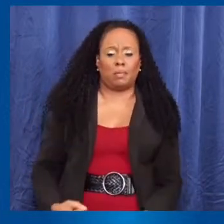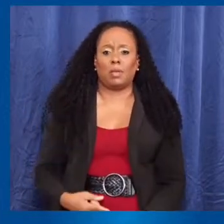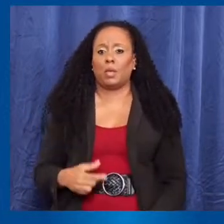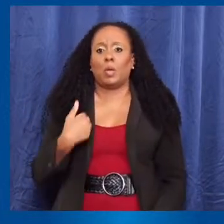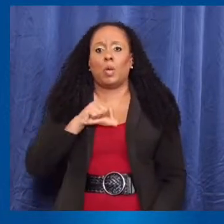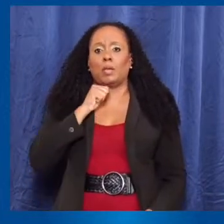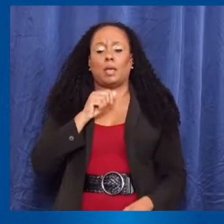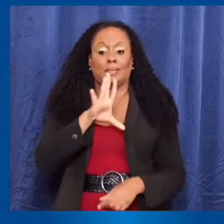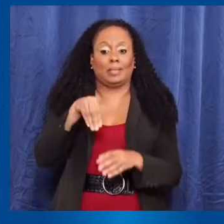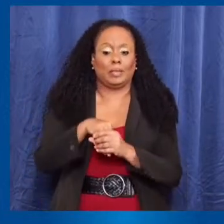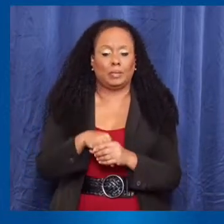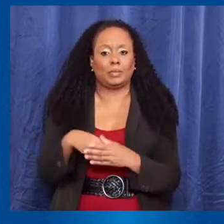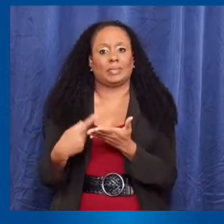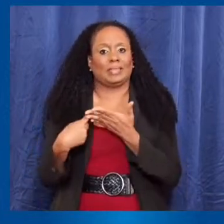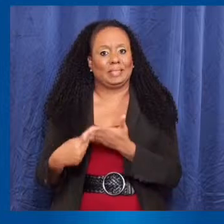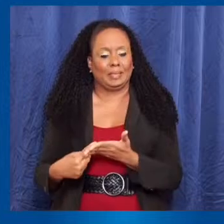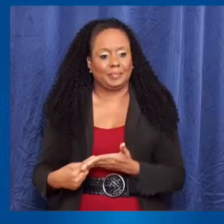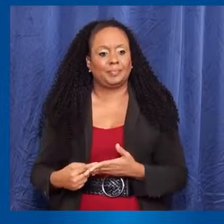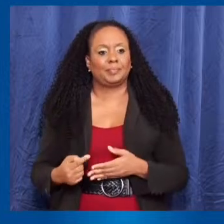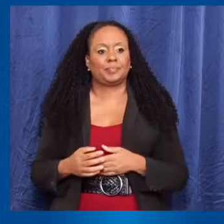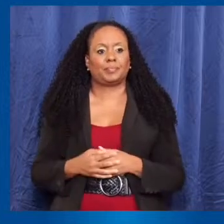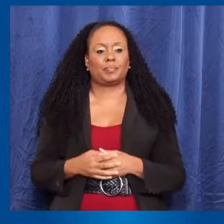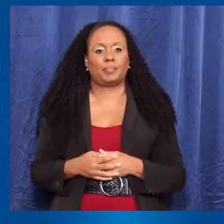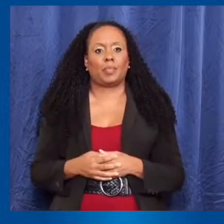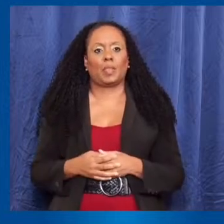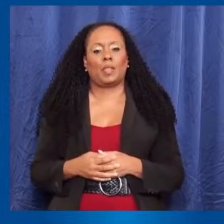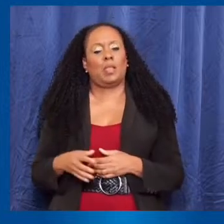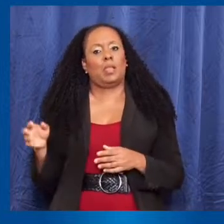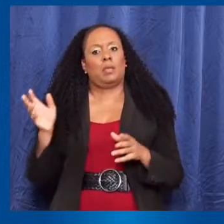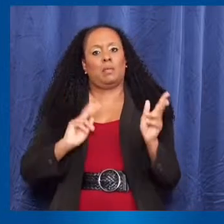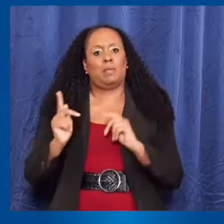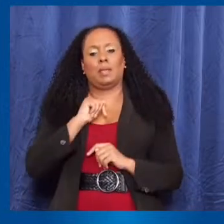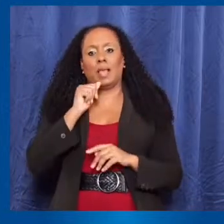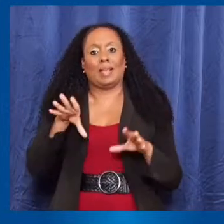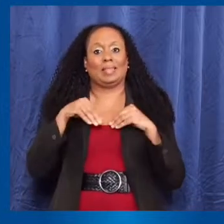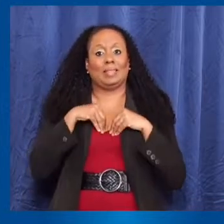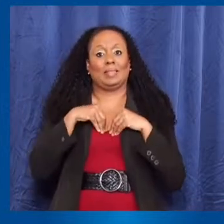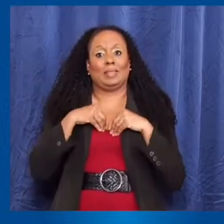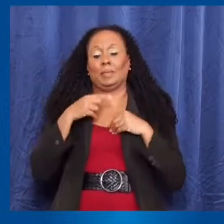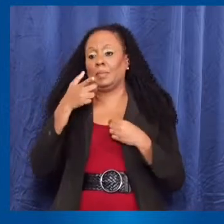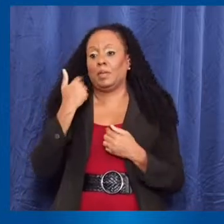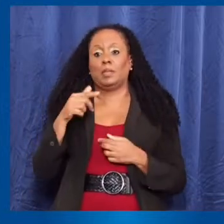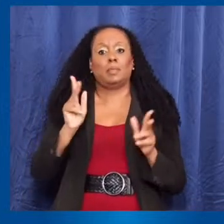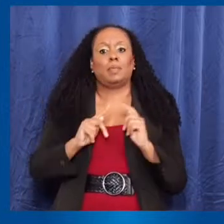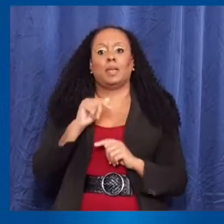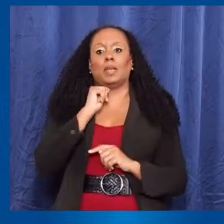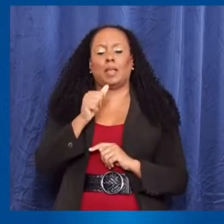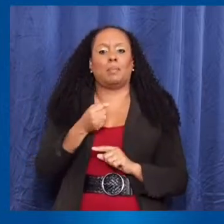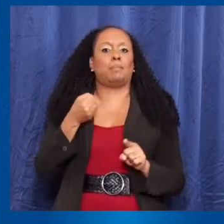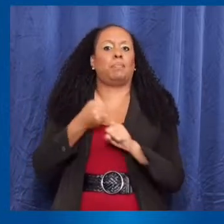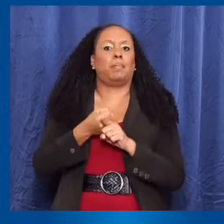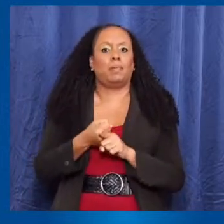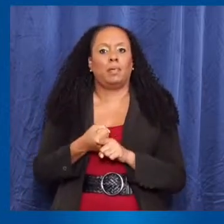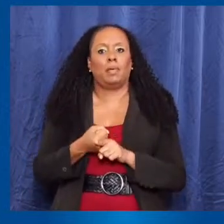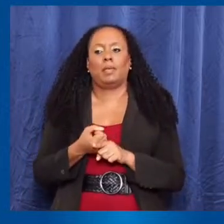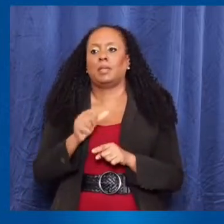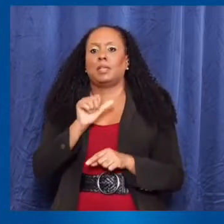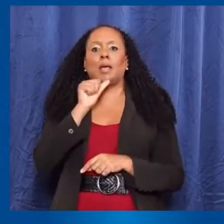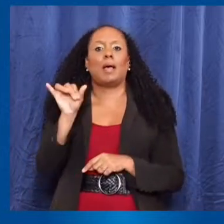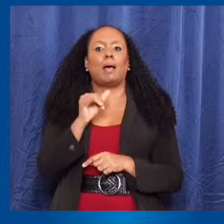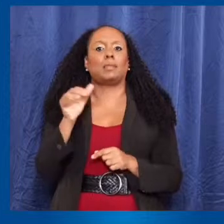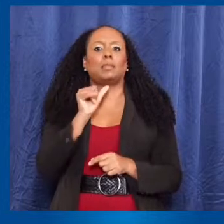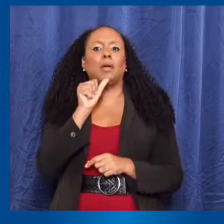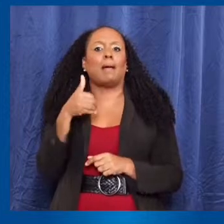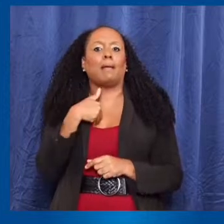discussion. And our condition has not been accepted because people haven't seen or felt it or heard it. And in the same way,